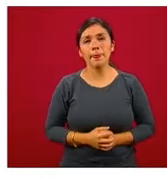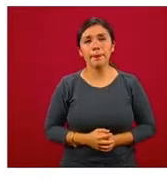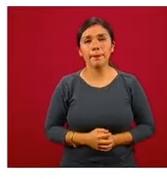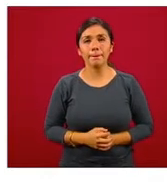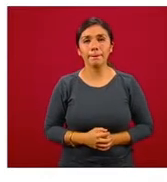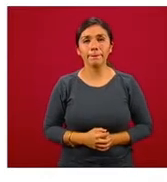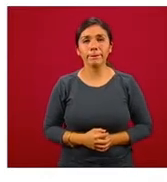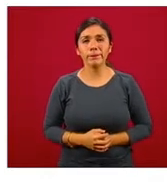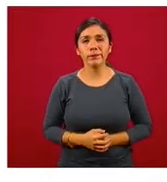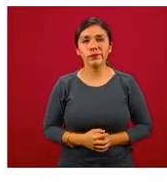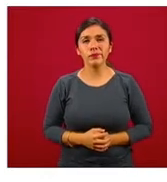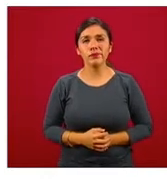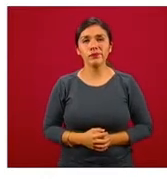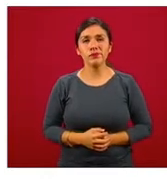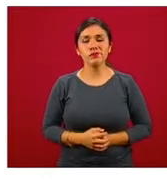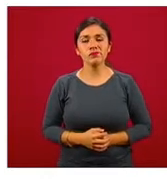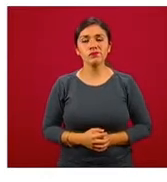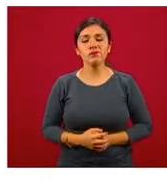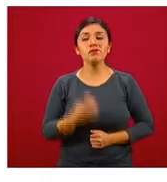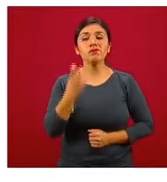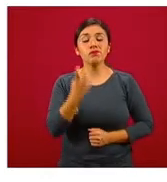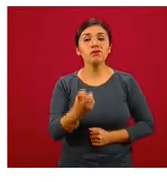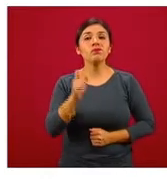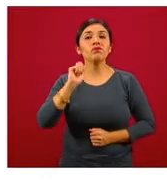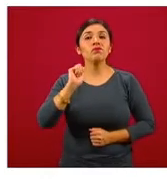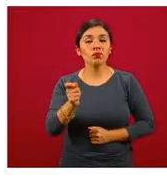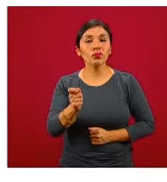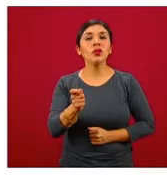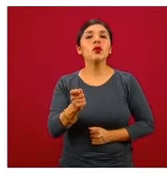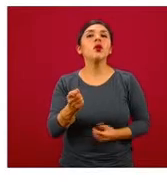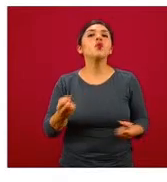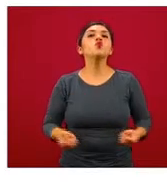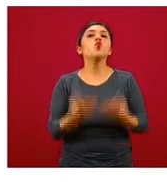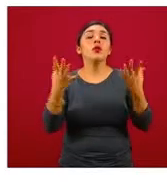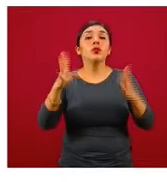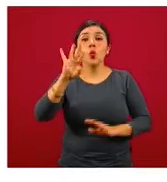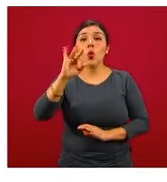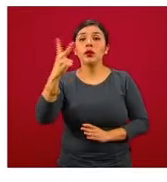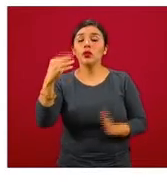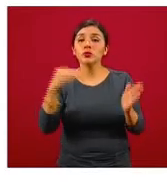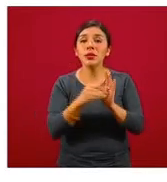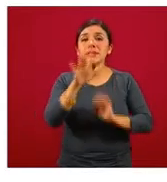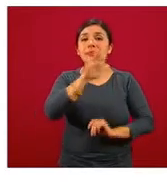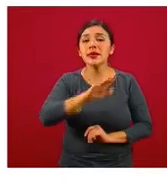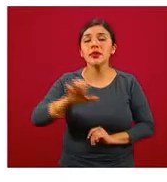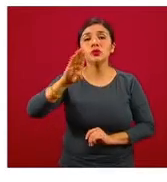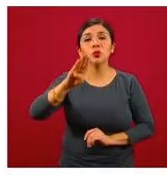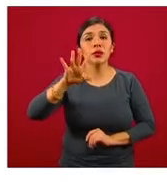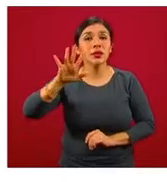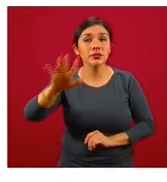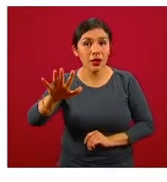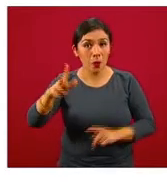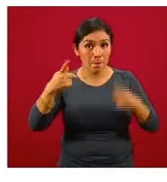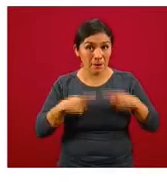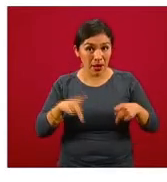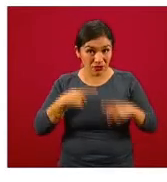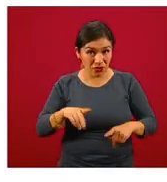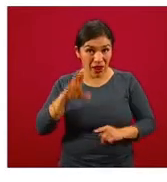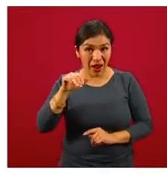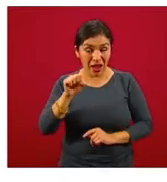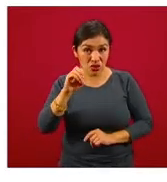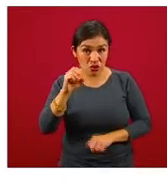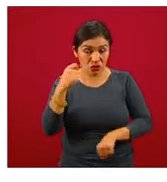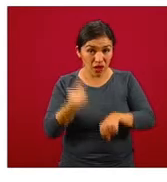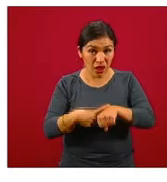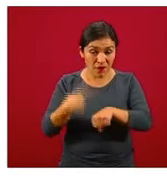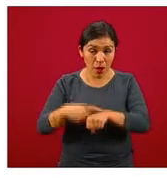diapositiva Mexico. veremos ahora sí la Here carga is the acumulada de cumulative los burden of disease of those 42.595, manteniendo